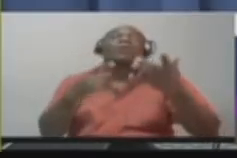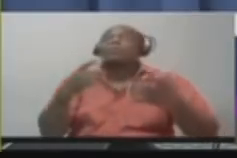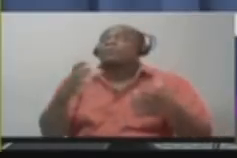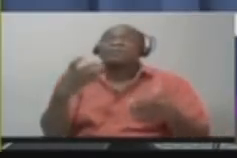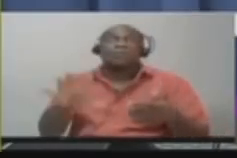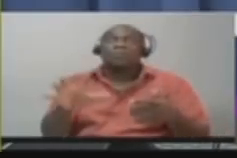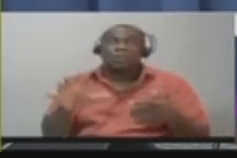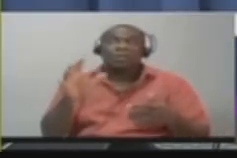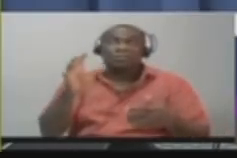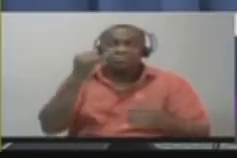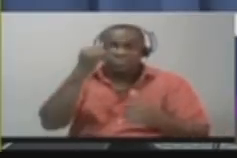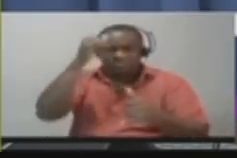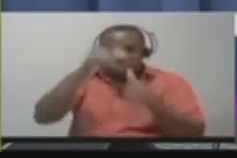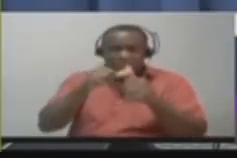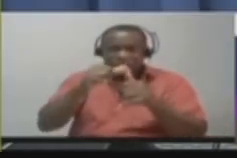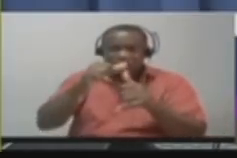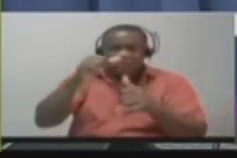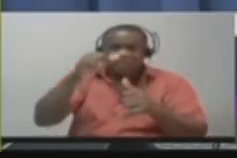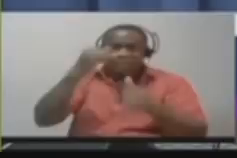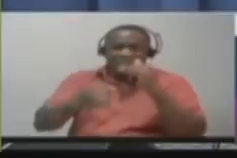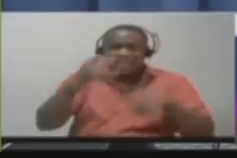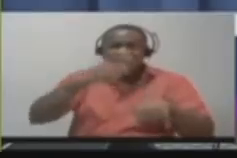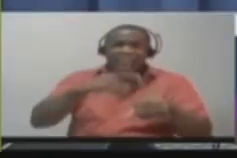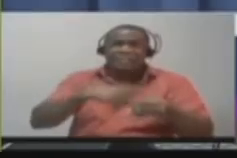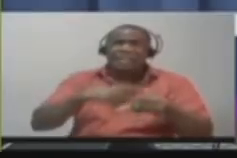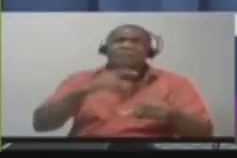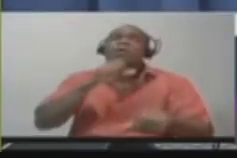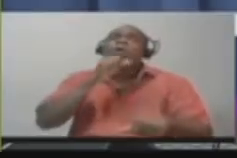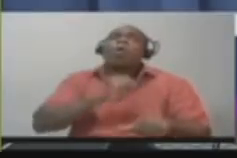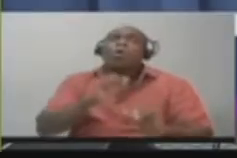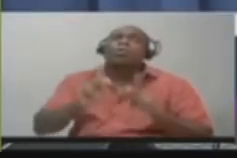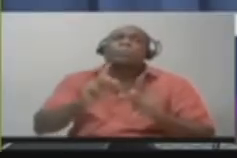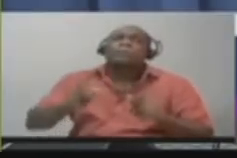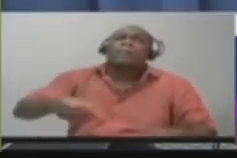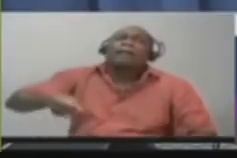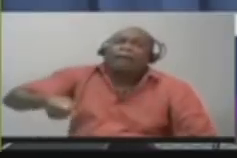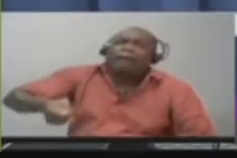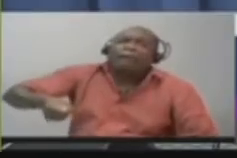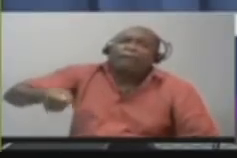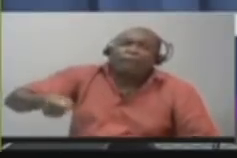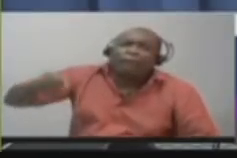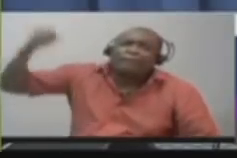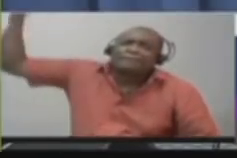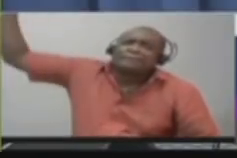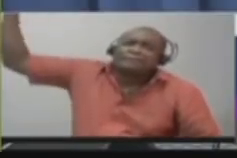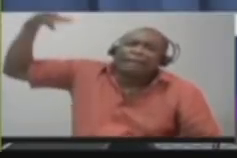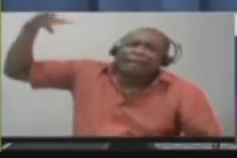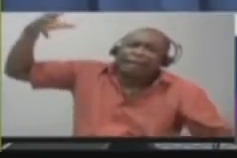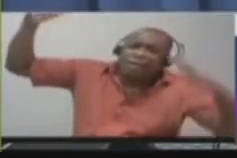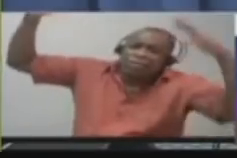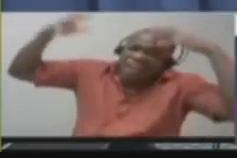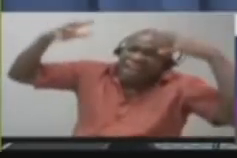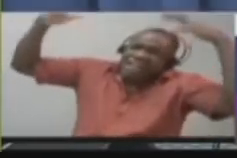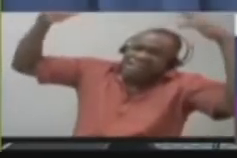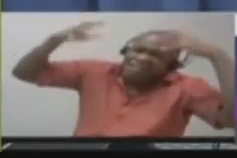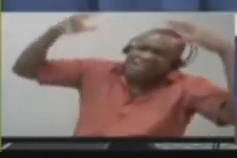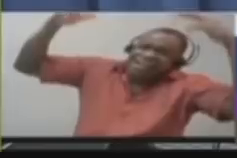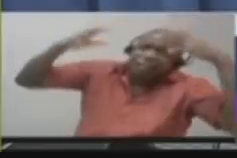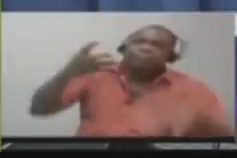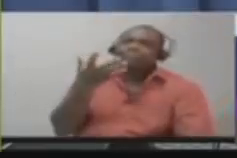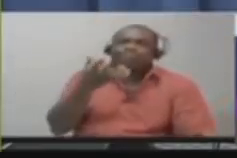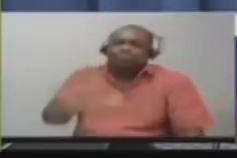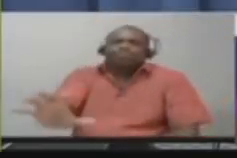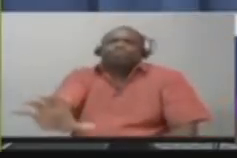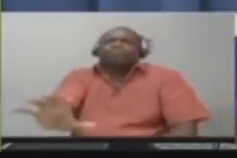time, where you have the elderly out in the sun and rain, and so we don't want that. We don't want that type of congregation. And that has already